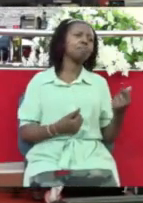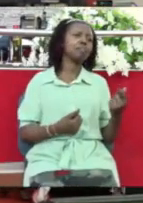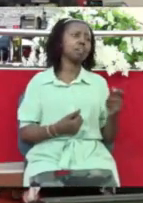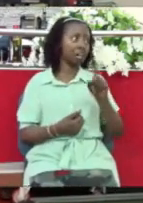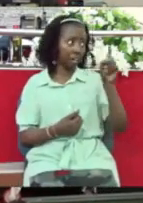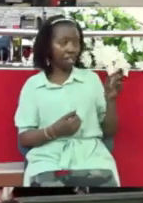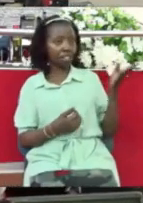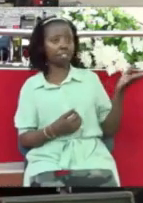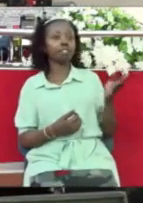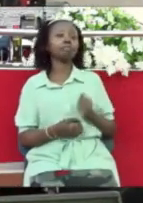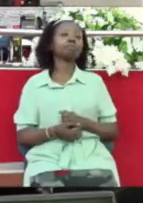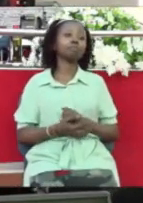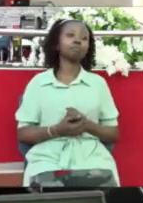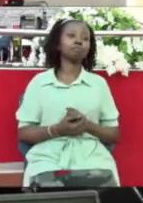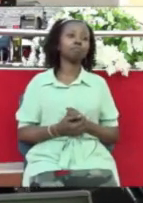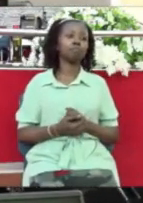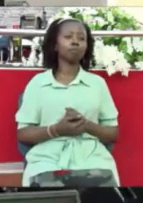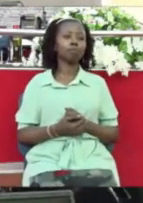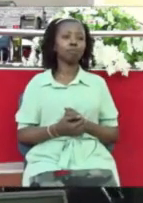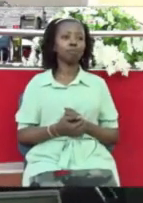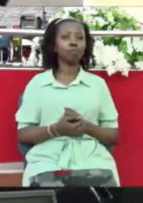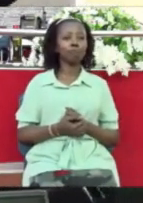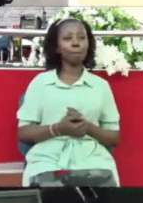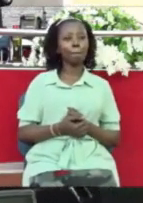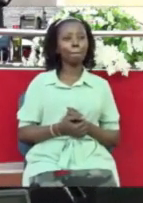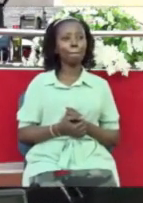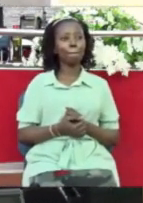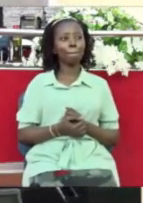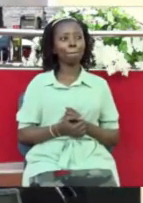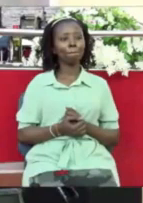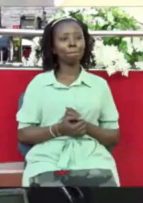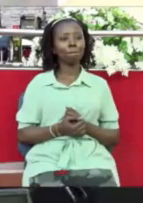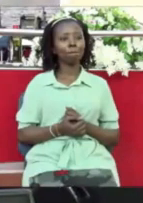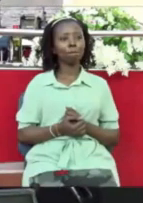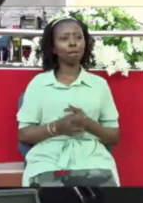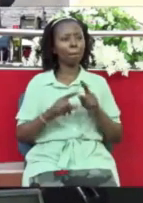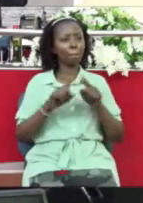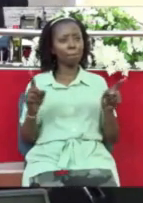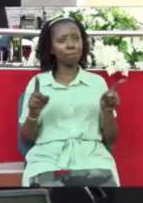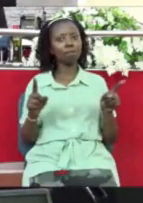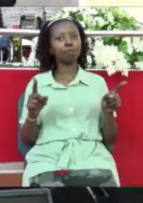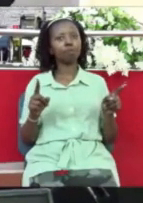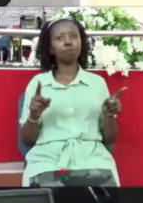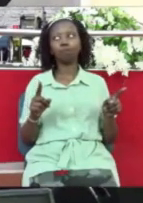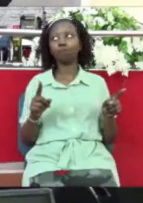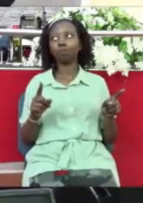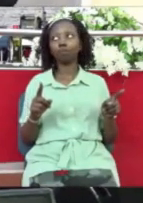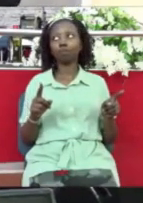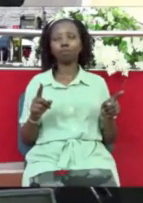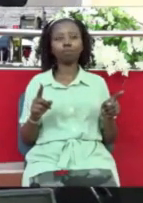her when wakati ile tulishughulika na tulisumbuka na pesa. But I